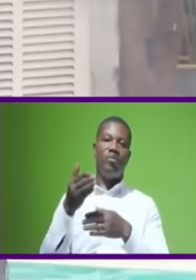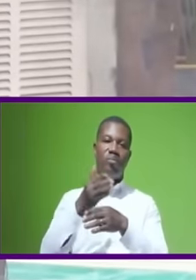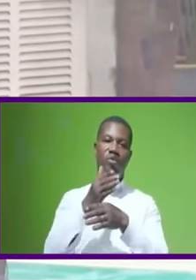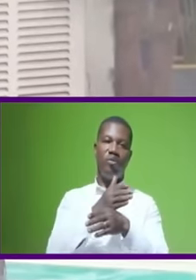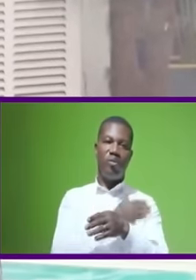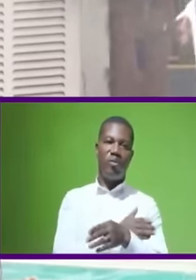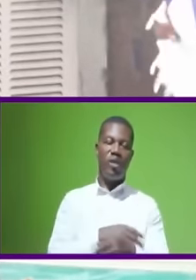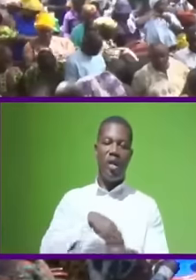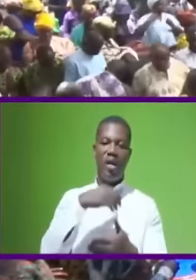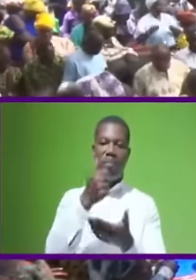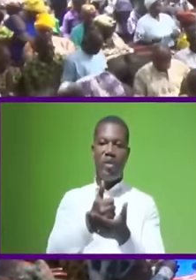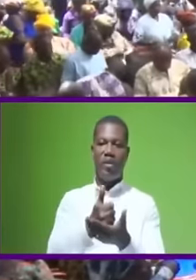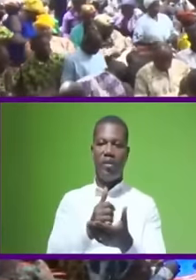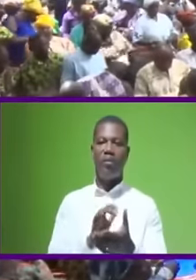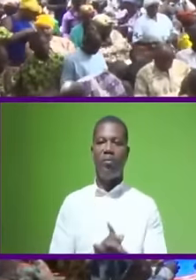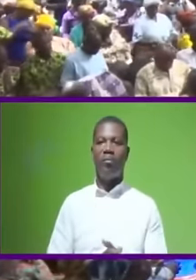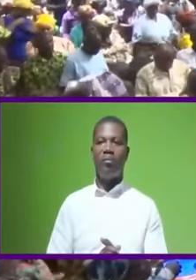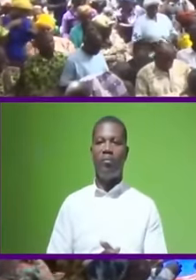ho papa.